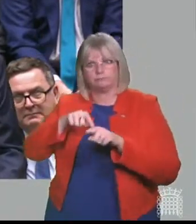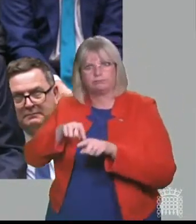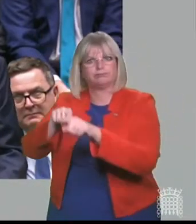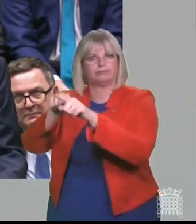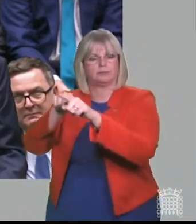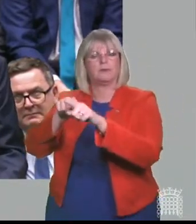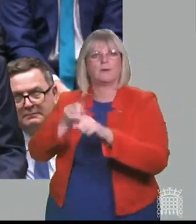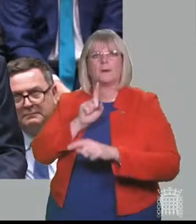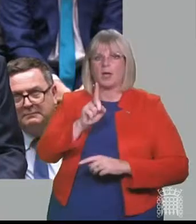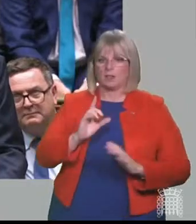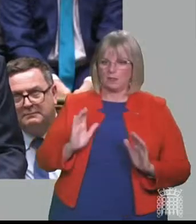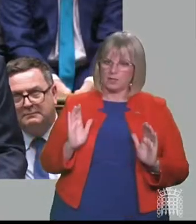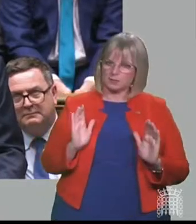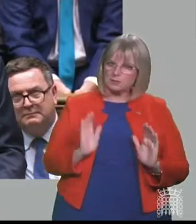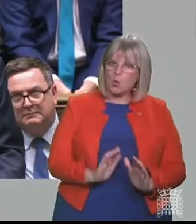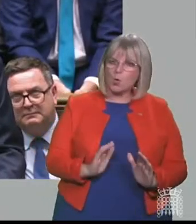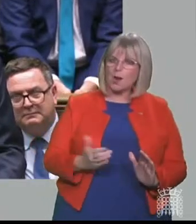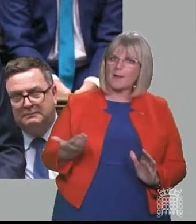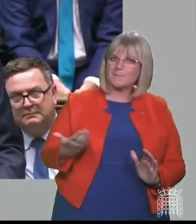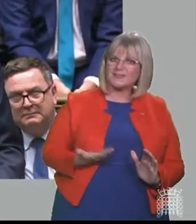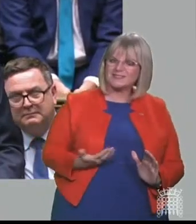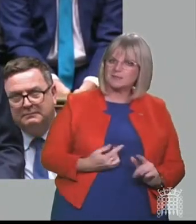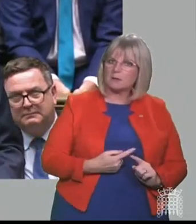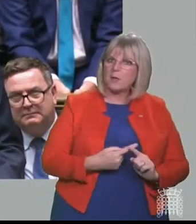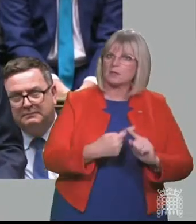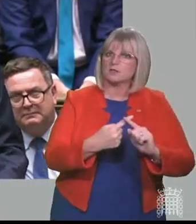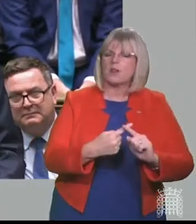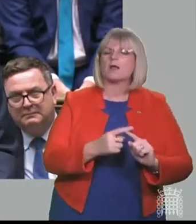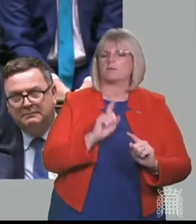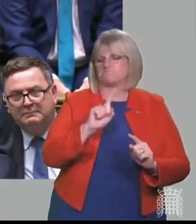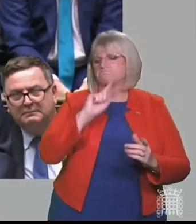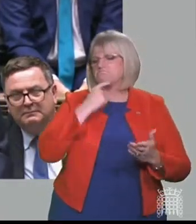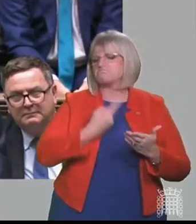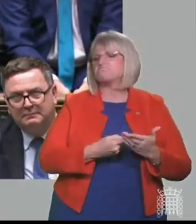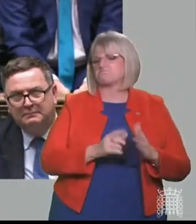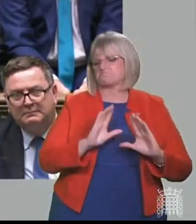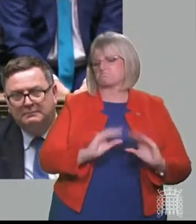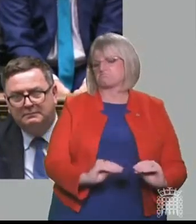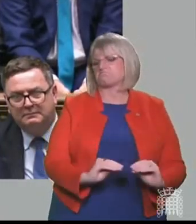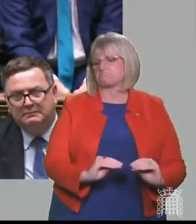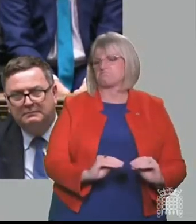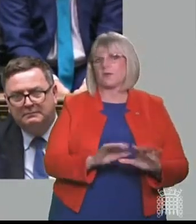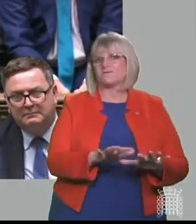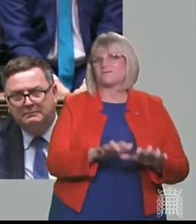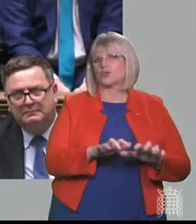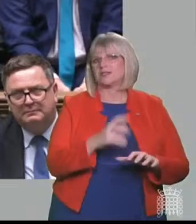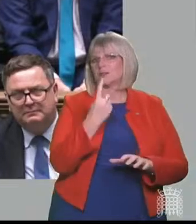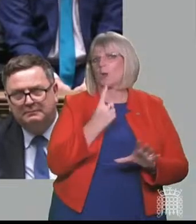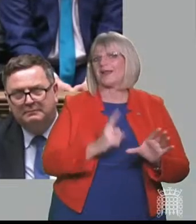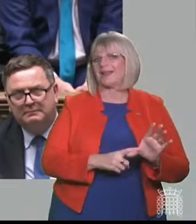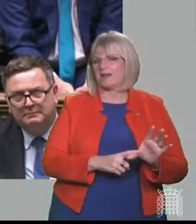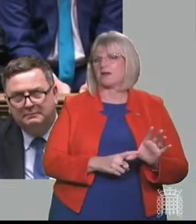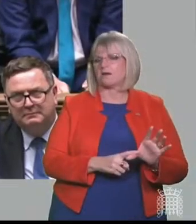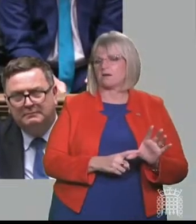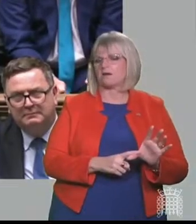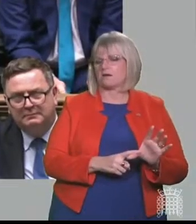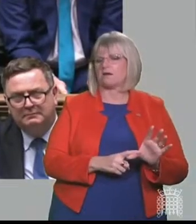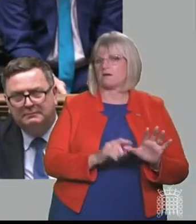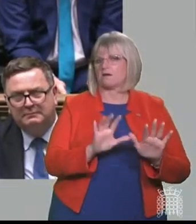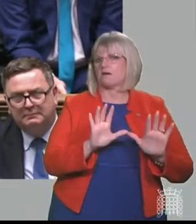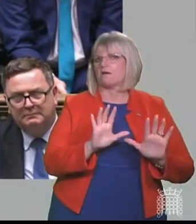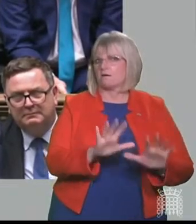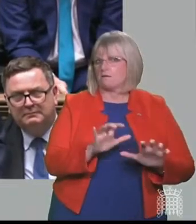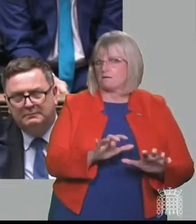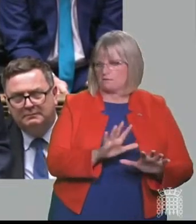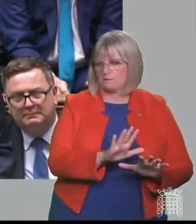the small business multiplier for a further year. And following extensive discussions with the